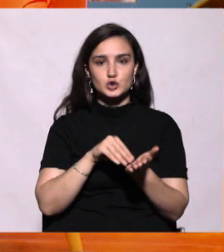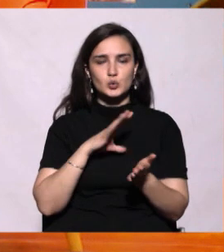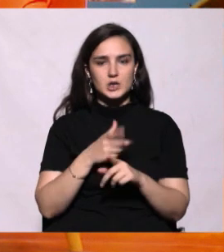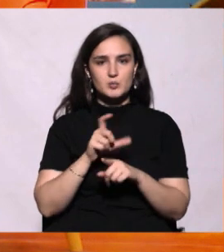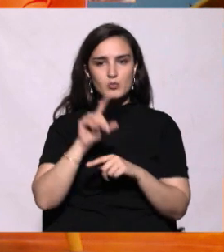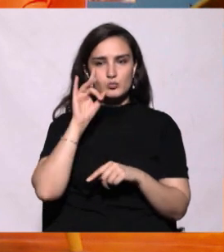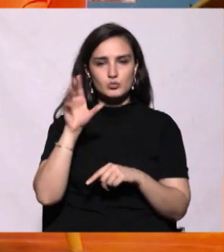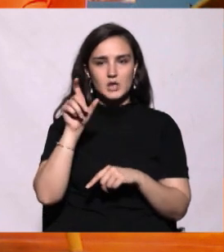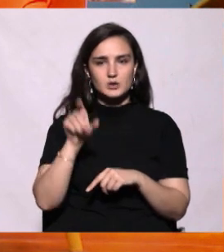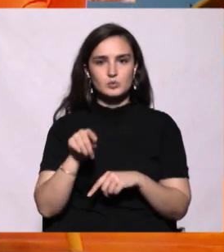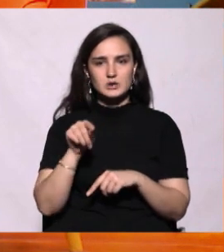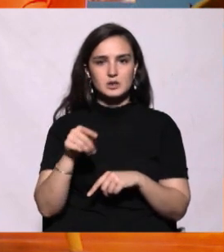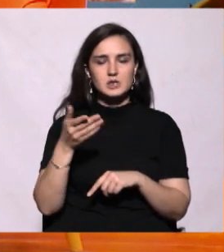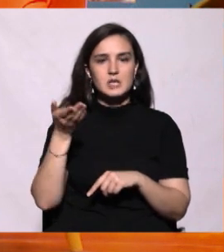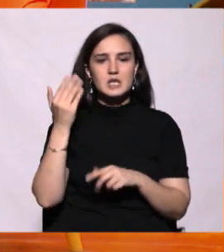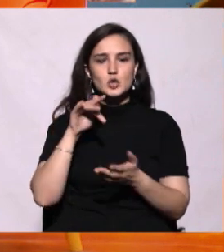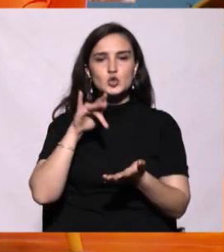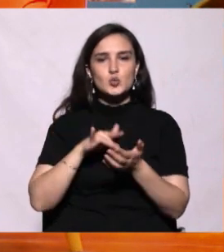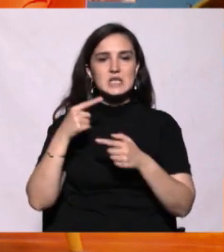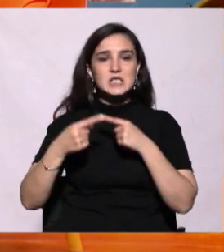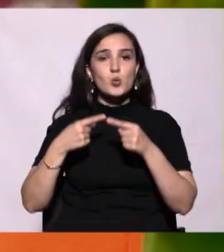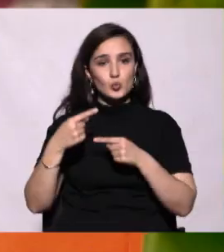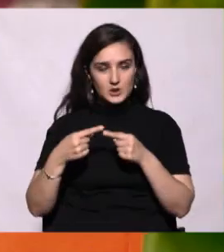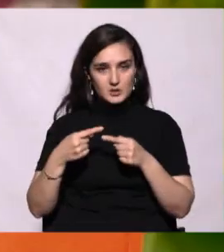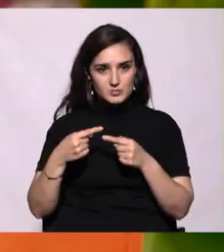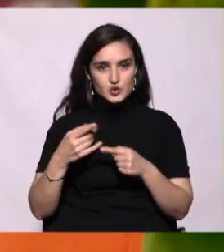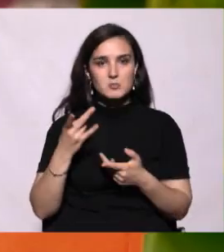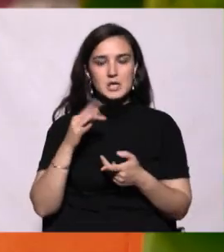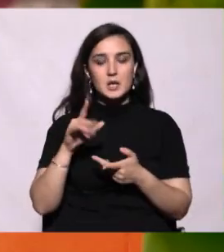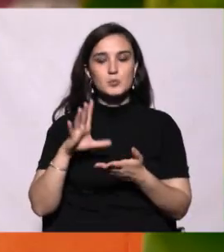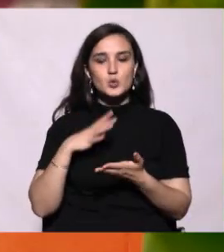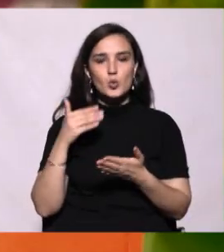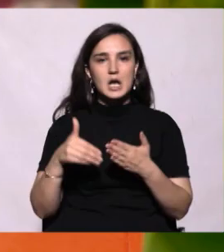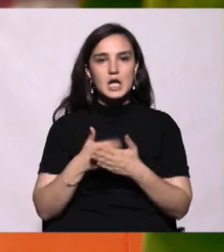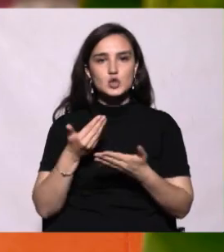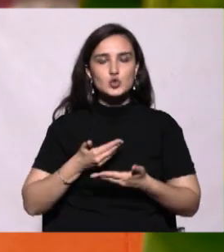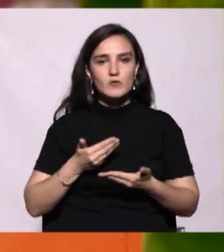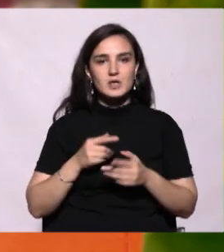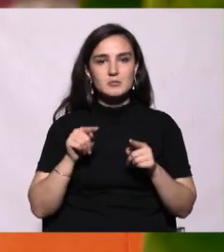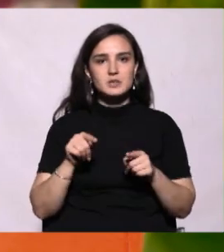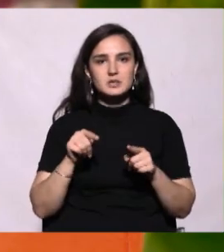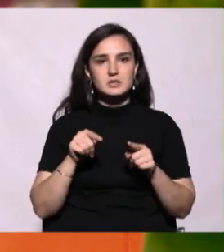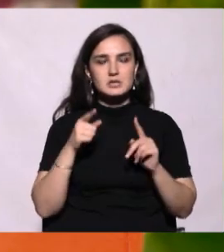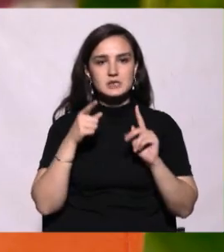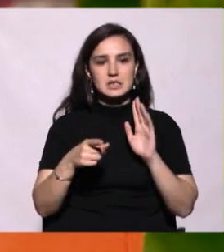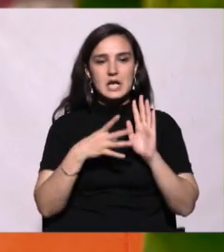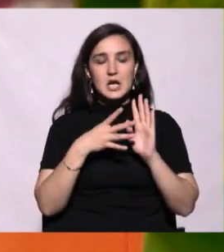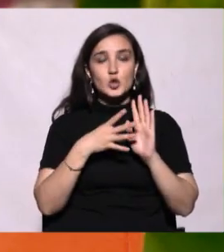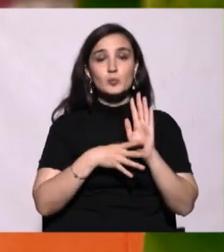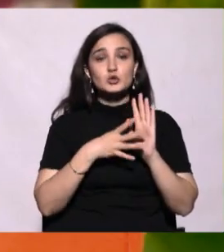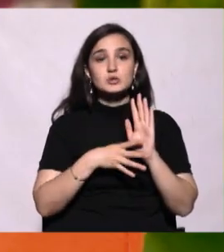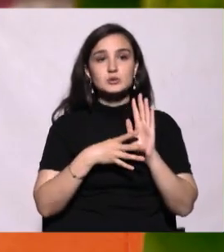very popular during the Middle Ages, but it found a new life during 19th